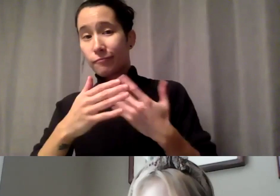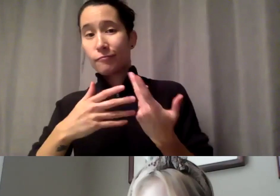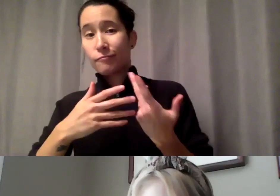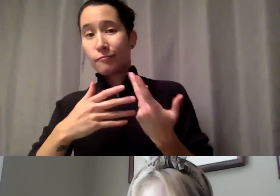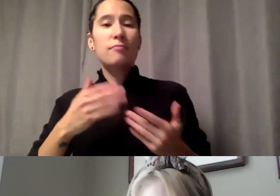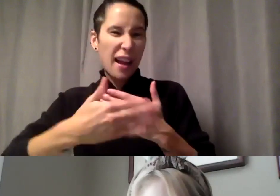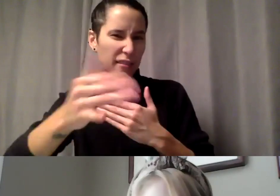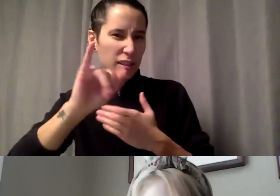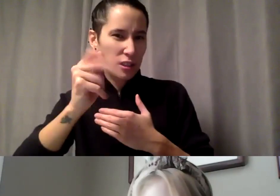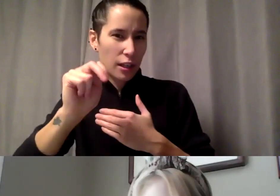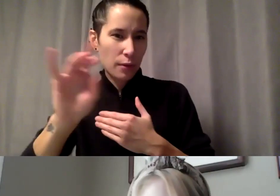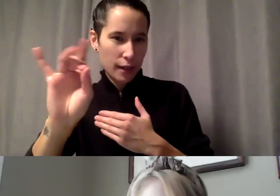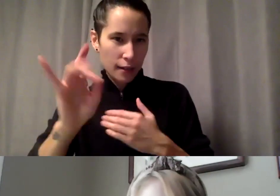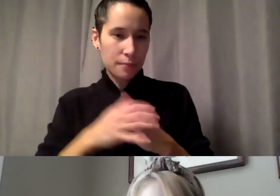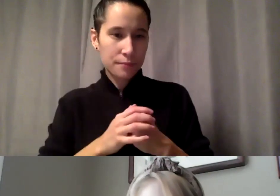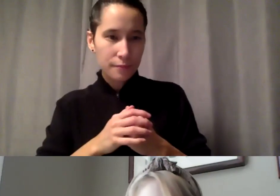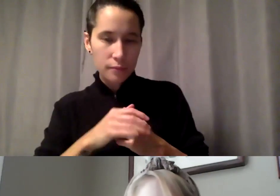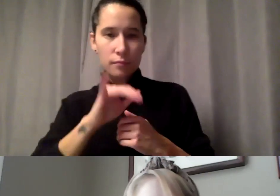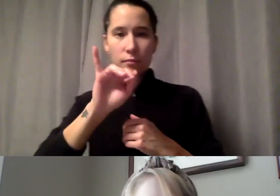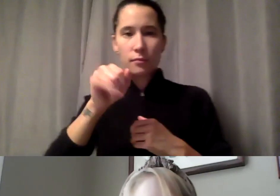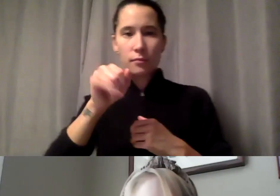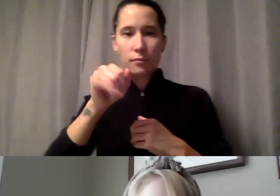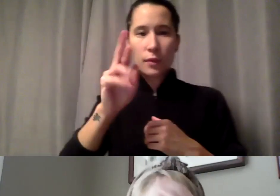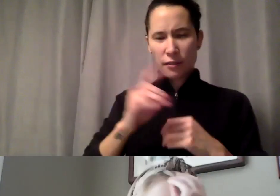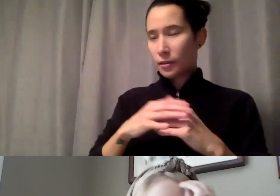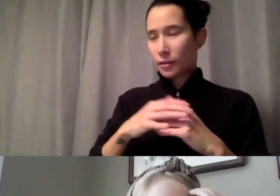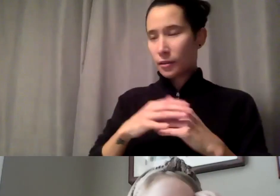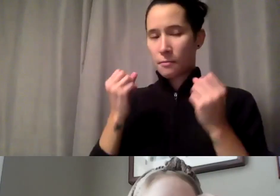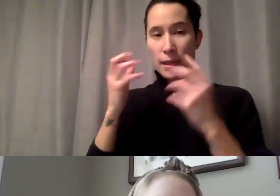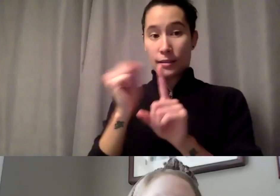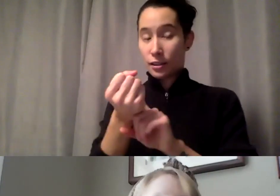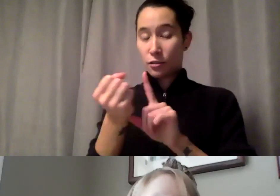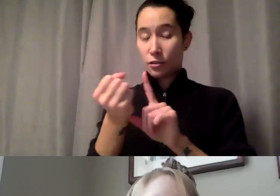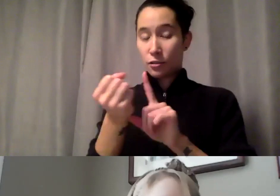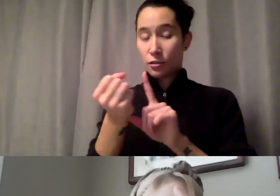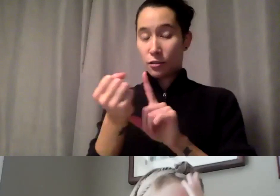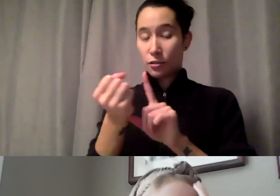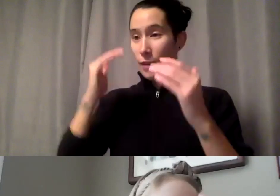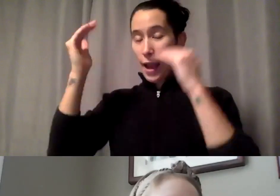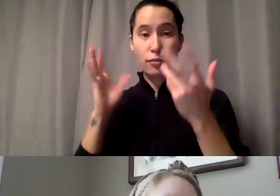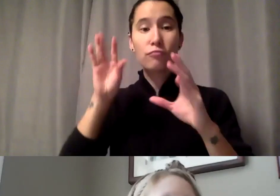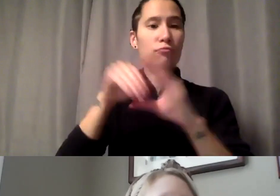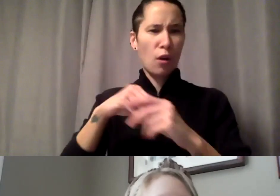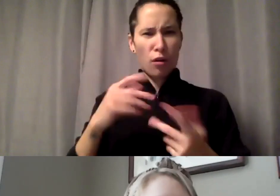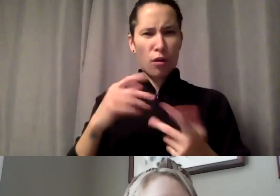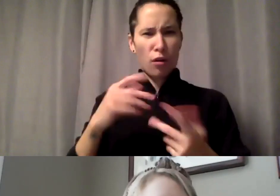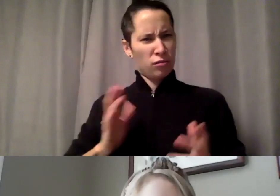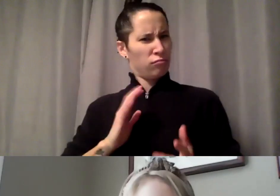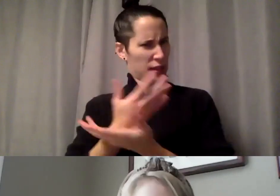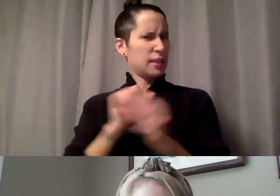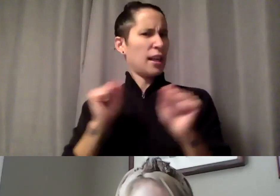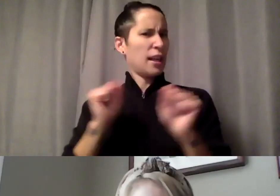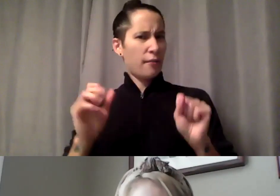not, we think that there are a lot of situations in sports where adults are participating that it's really safe. And we see